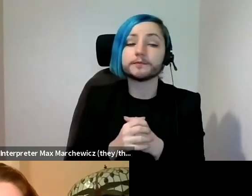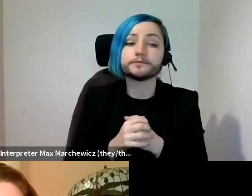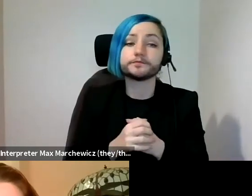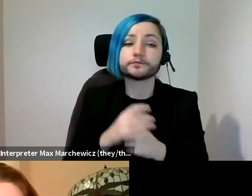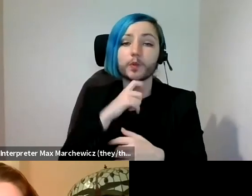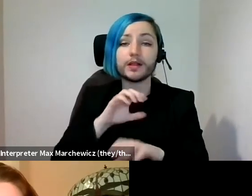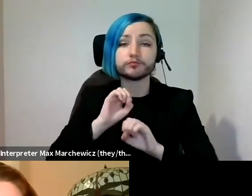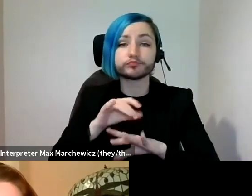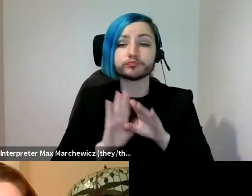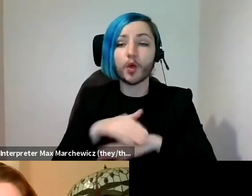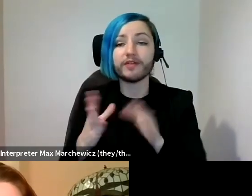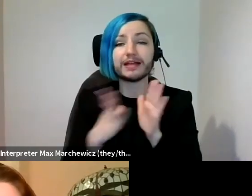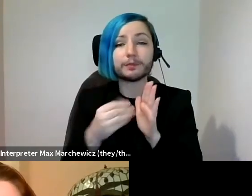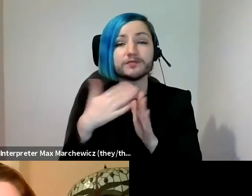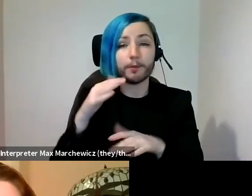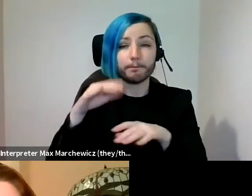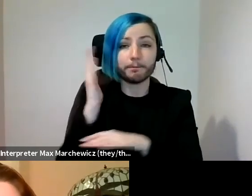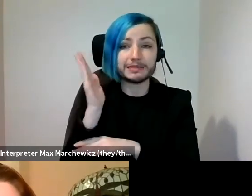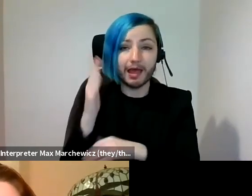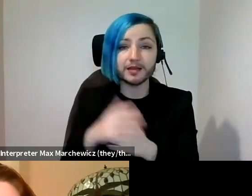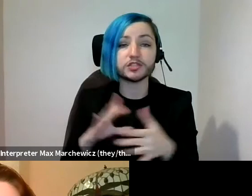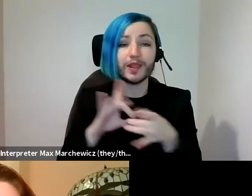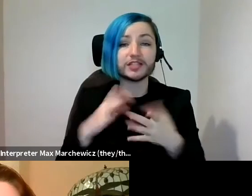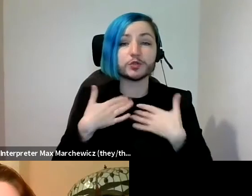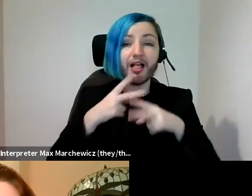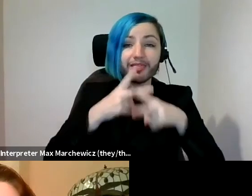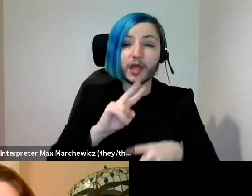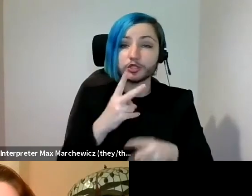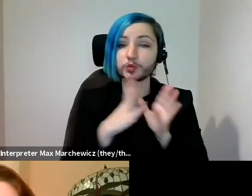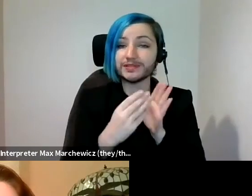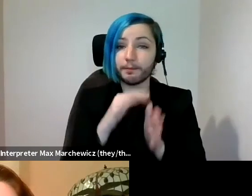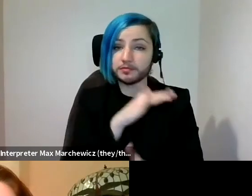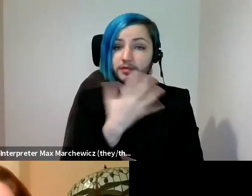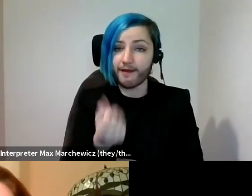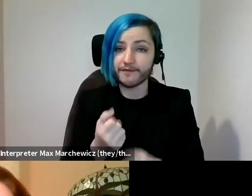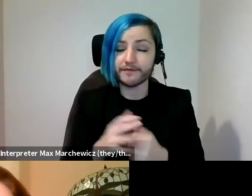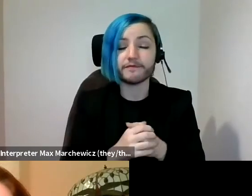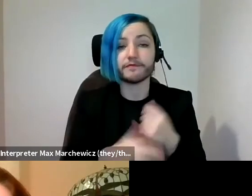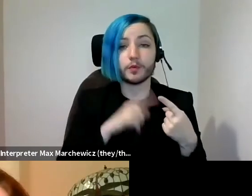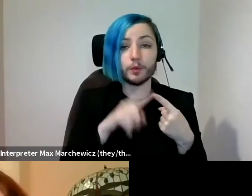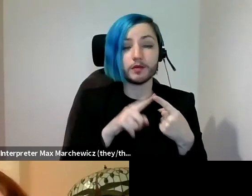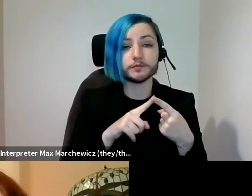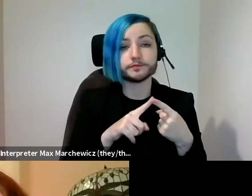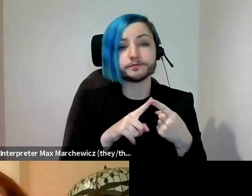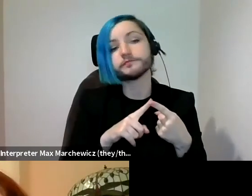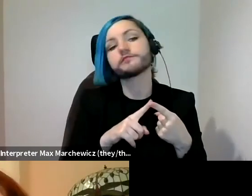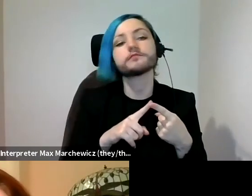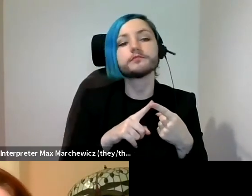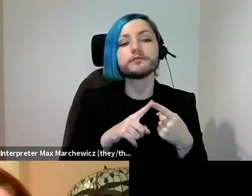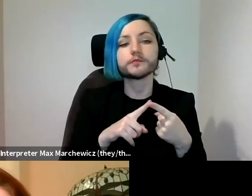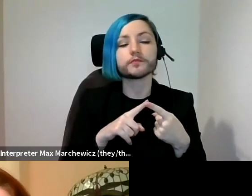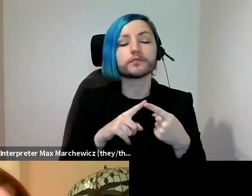bit about the examples on the slide there. In terms of healthcare, there's a couple of examples, one of which is working